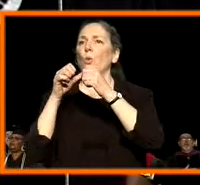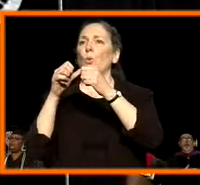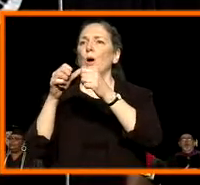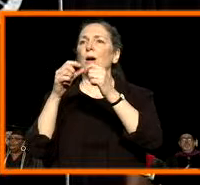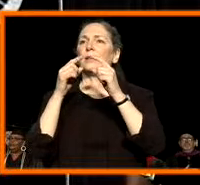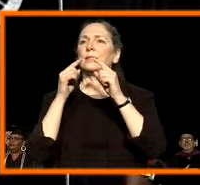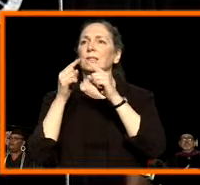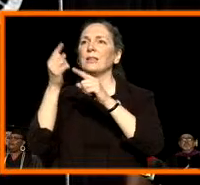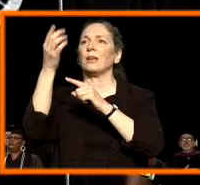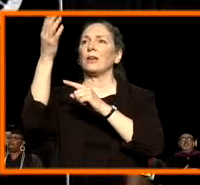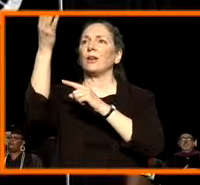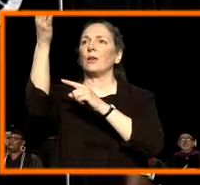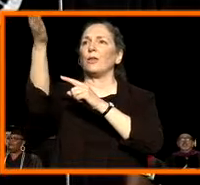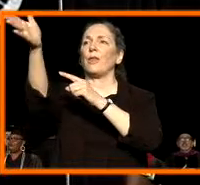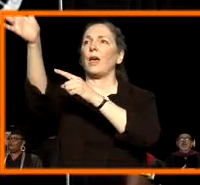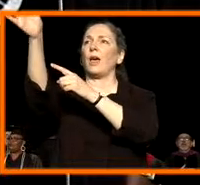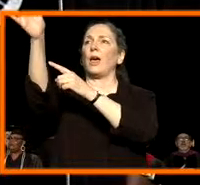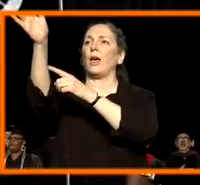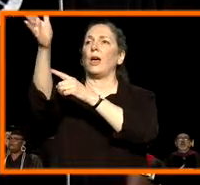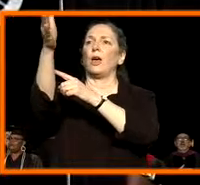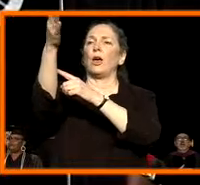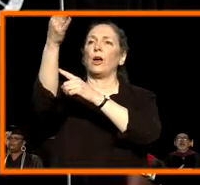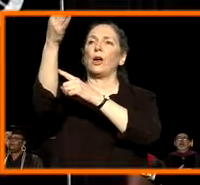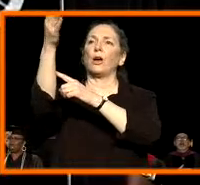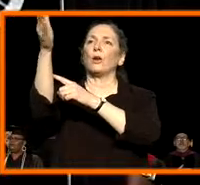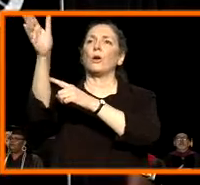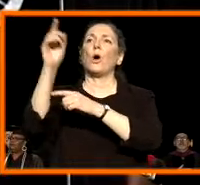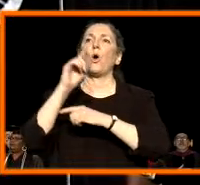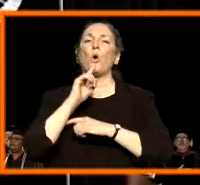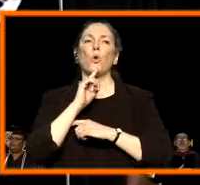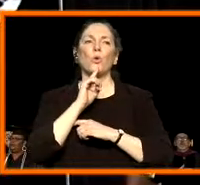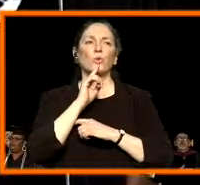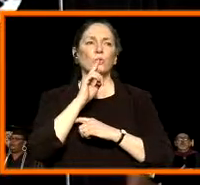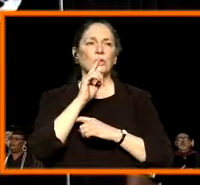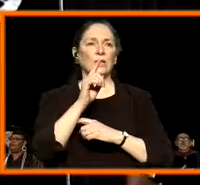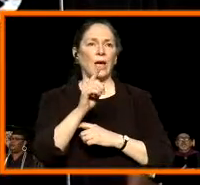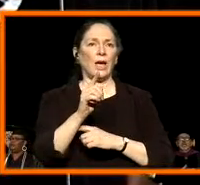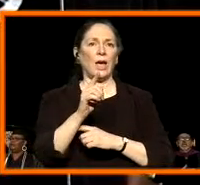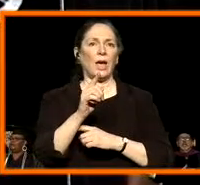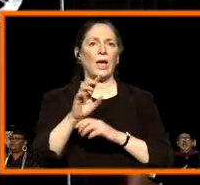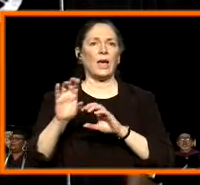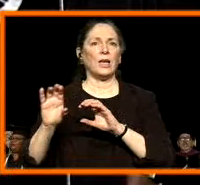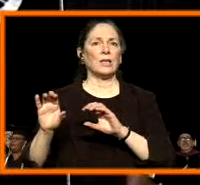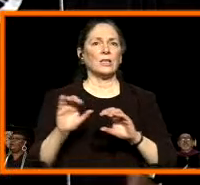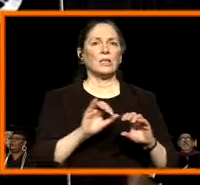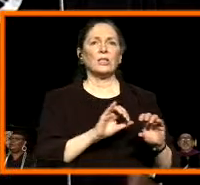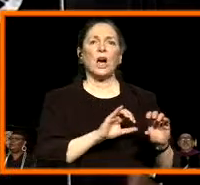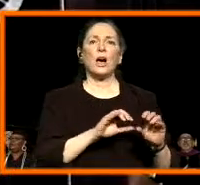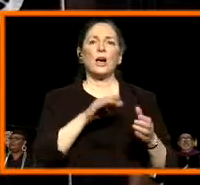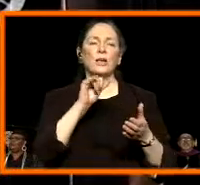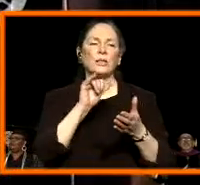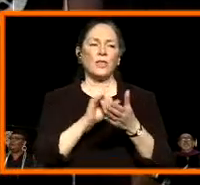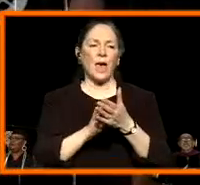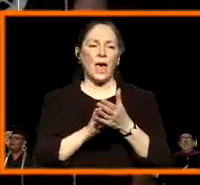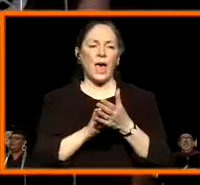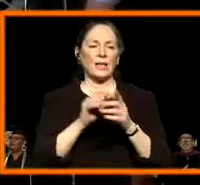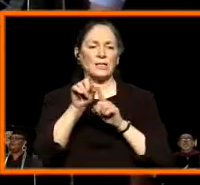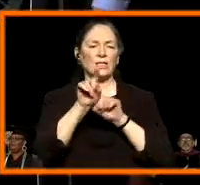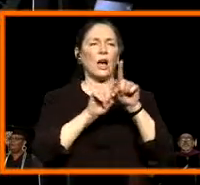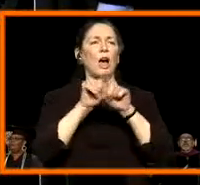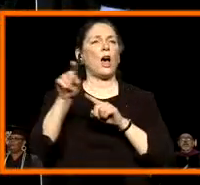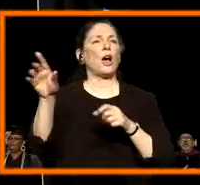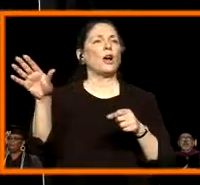flag was still there. Oh, say, does